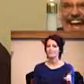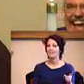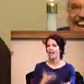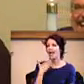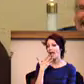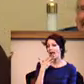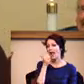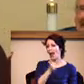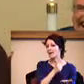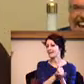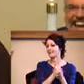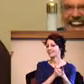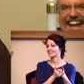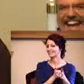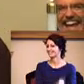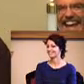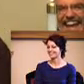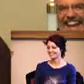down